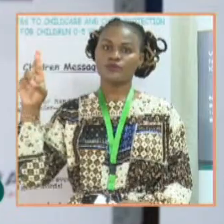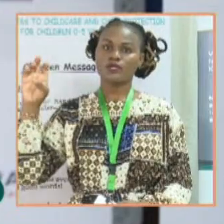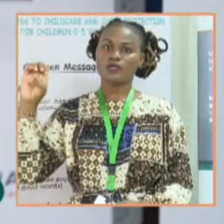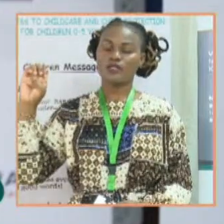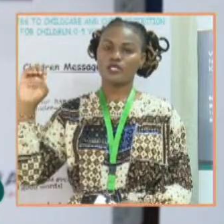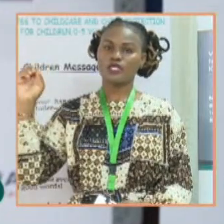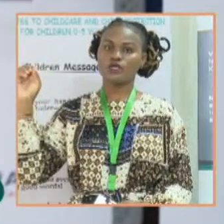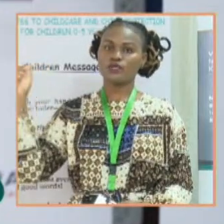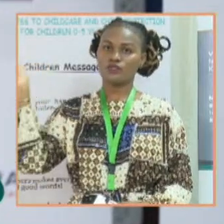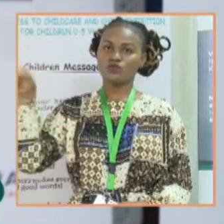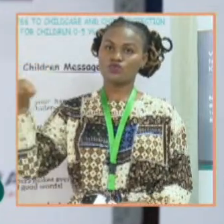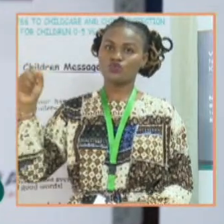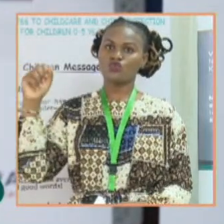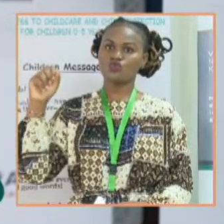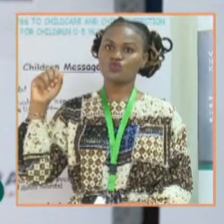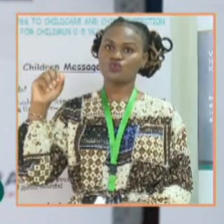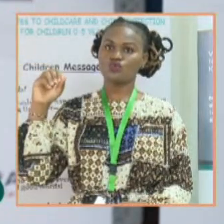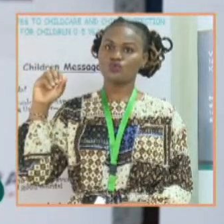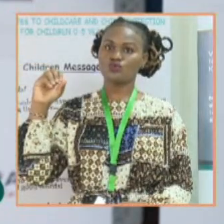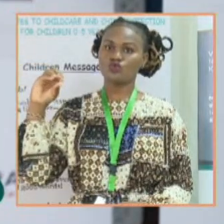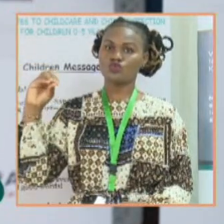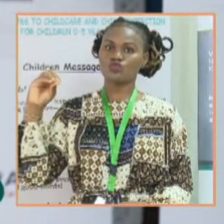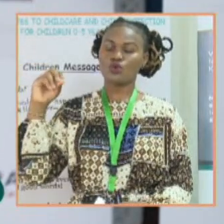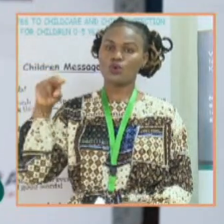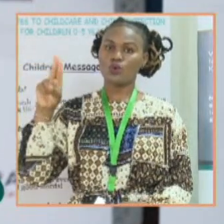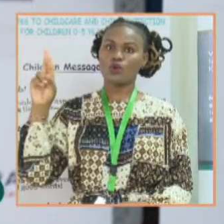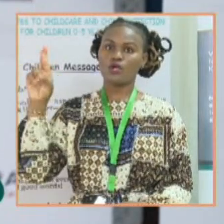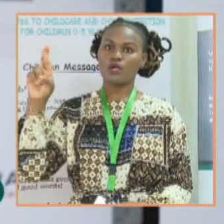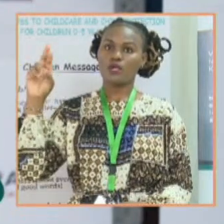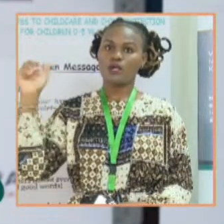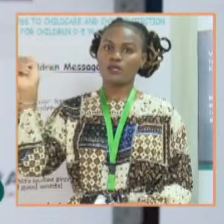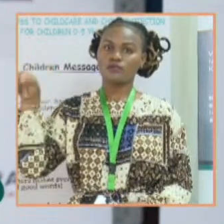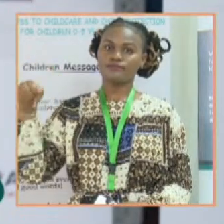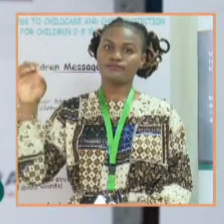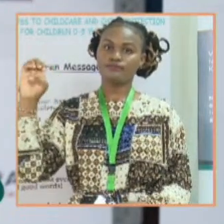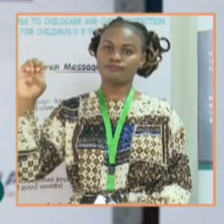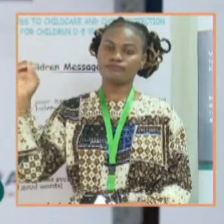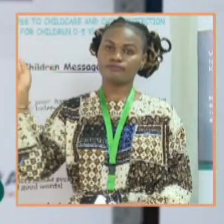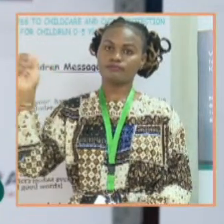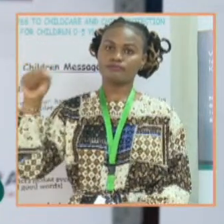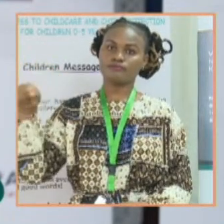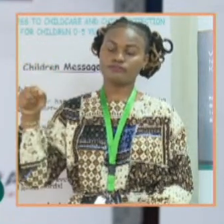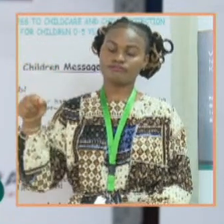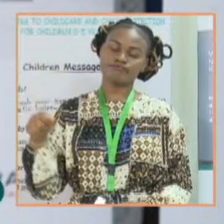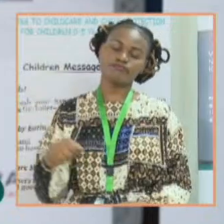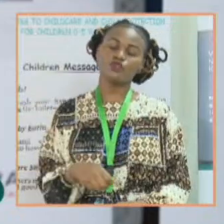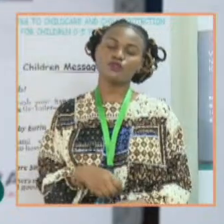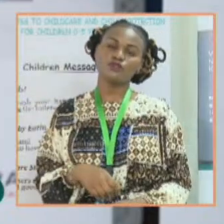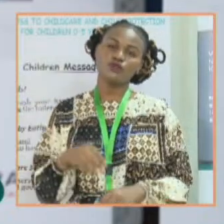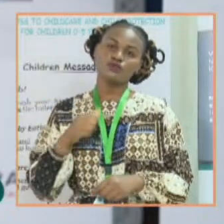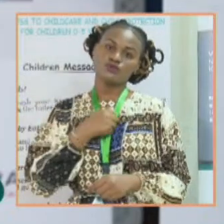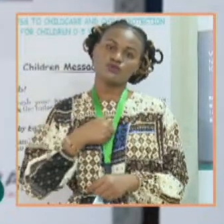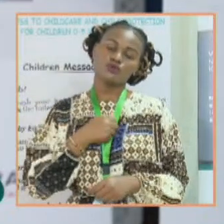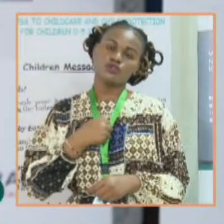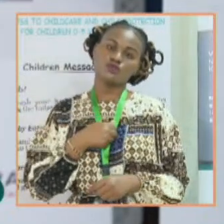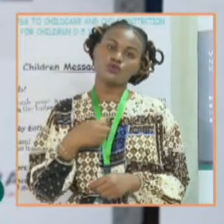them. Great. Sorry, we apologize because of time. We may not be able to have all the questions, but I